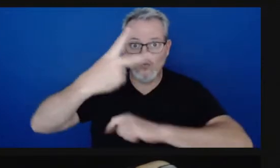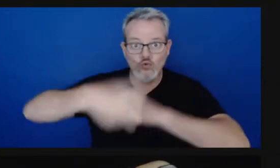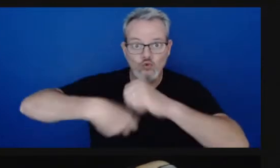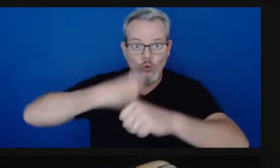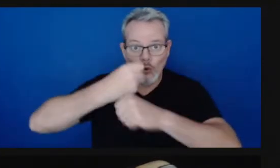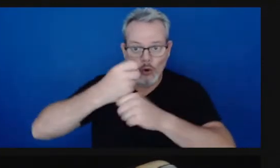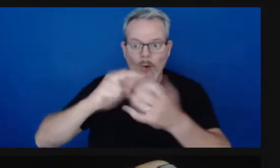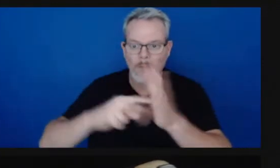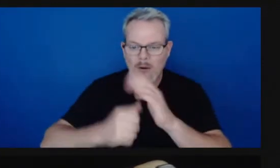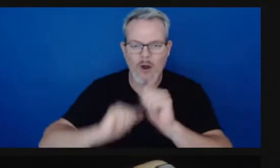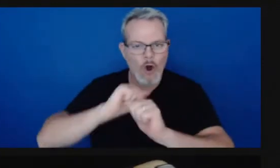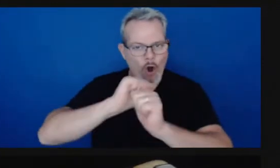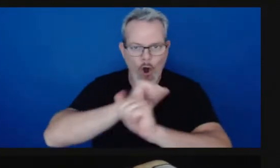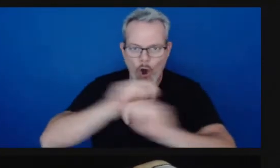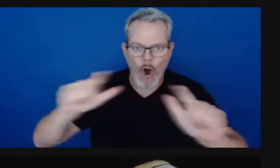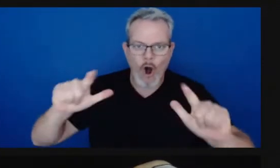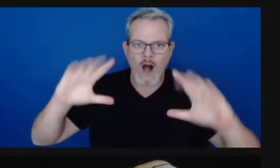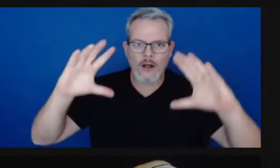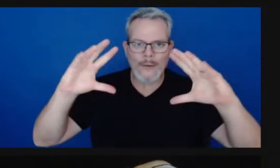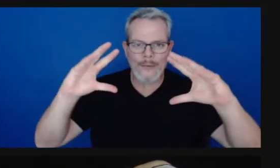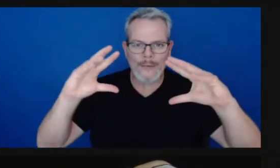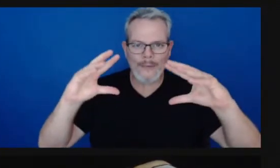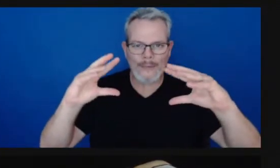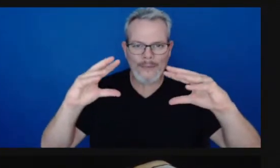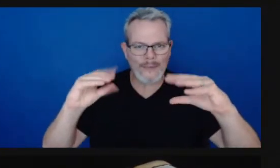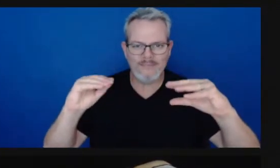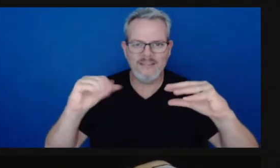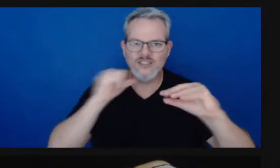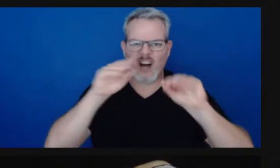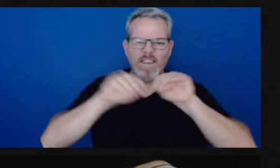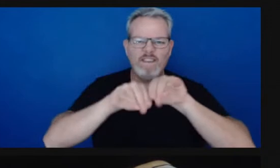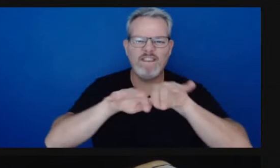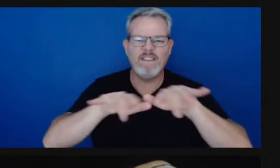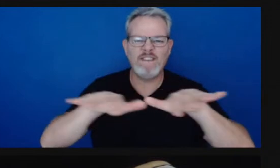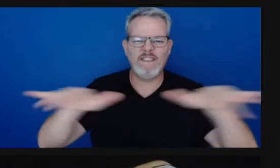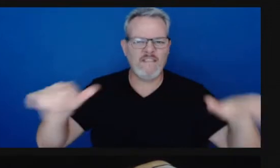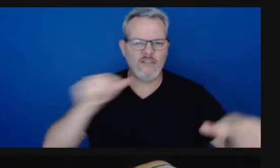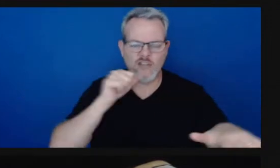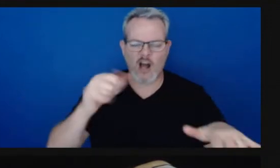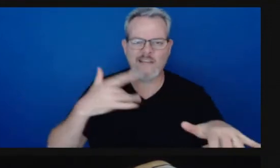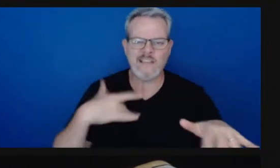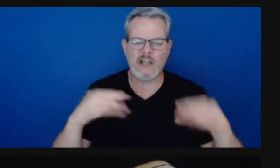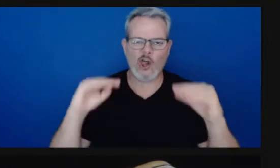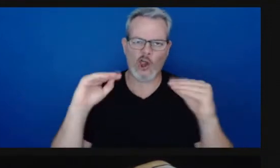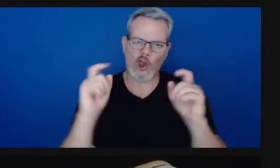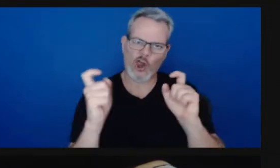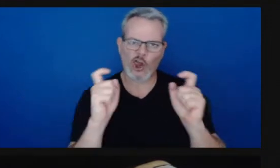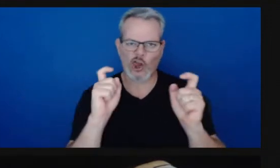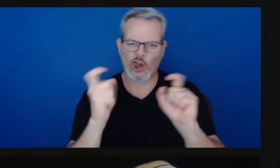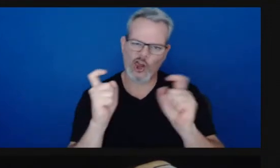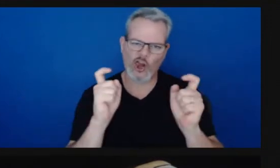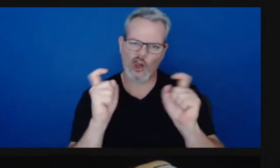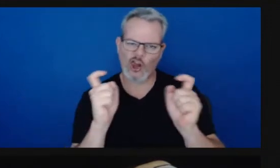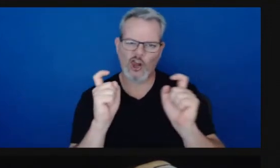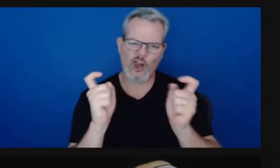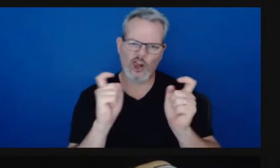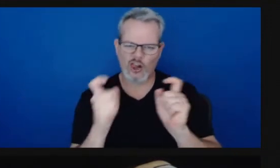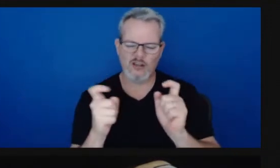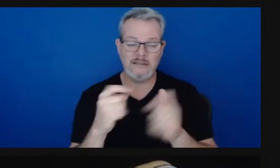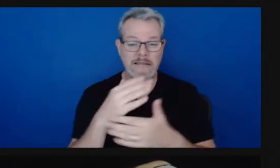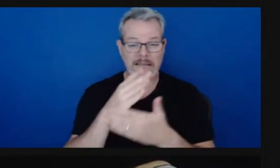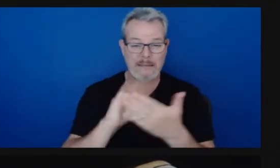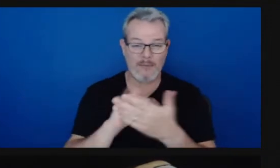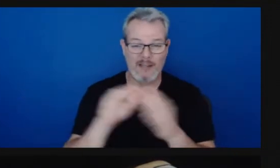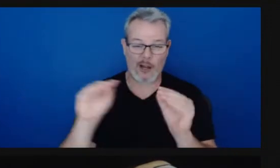down there, so it's not getting pushed up and spread apart. It's wiggling and still dropping down. And some of that wiggling